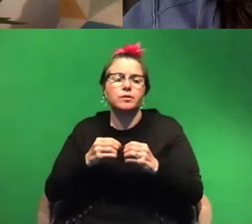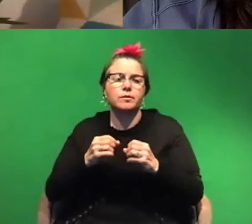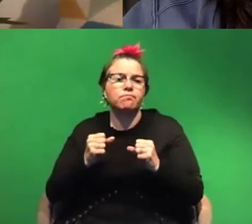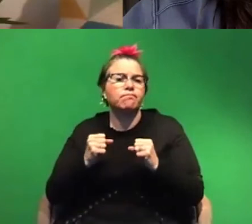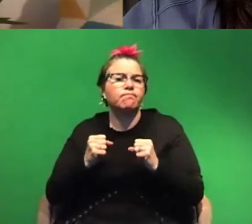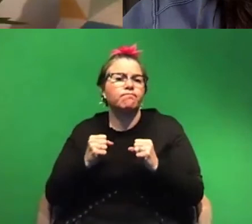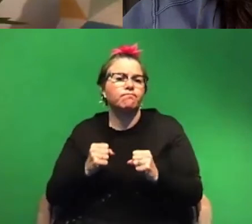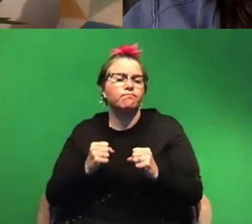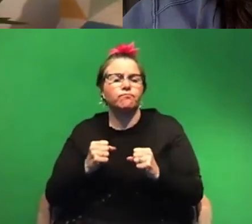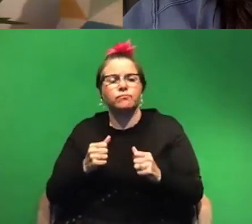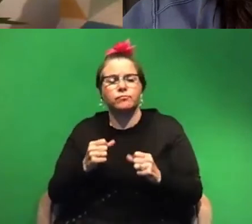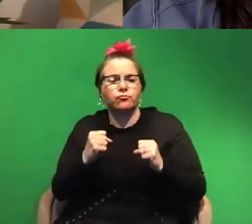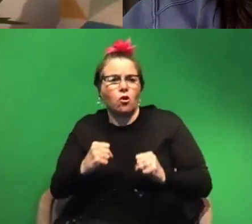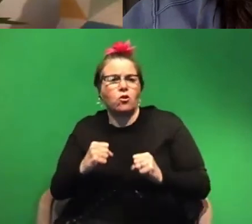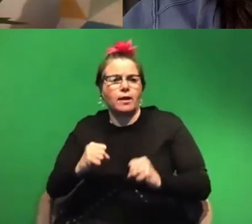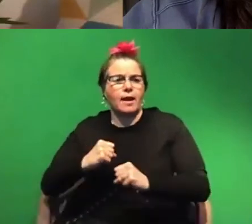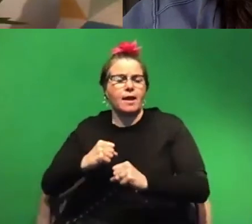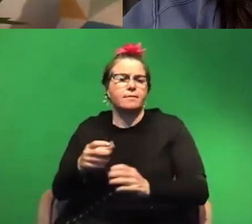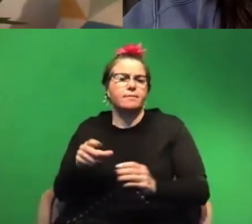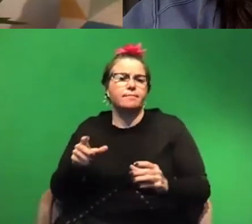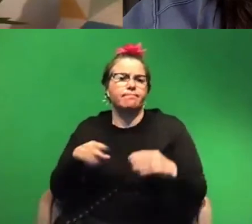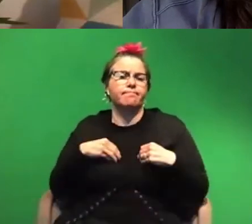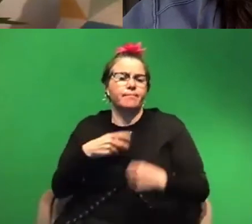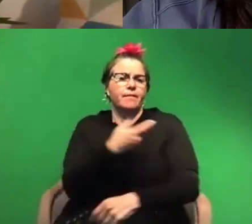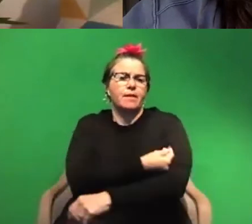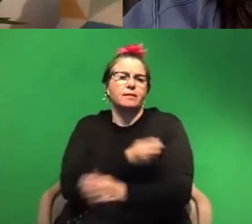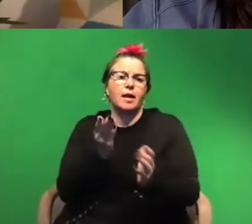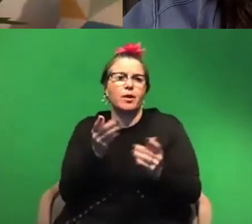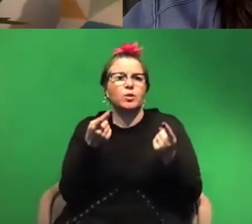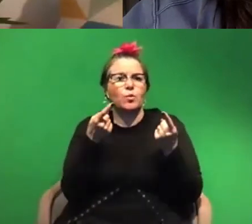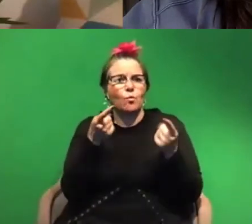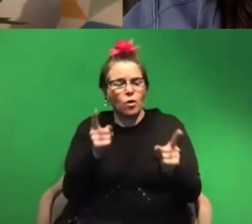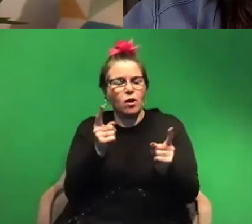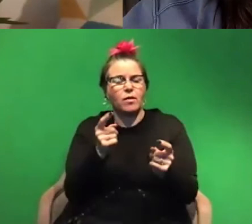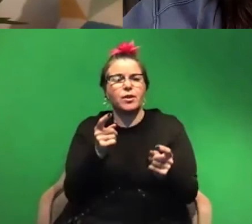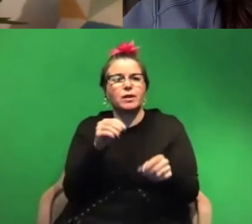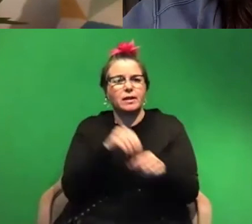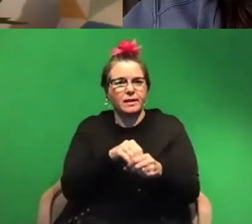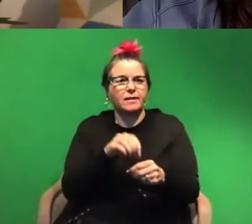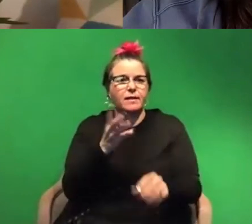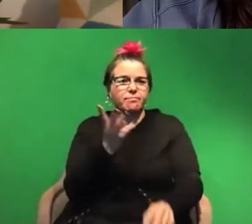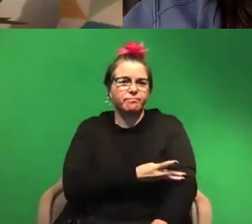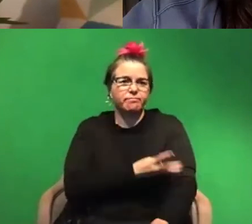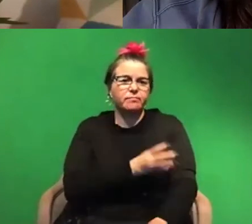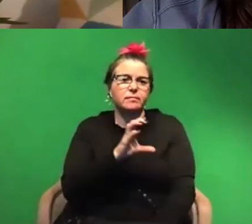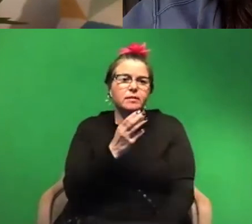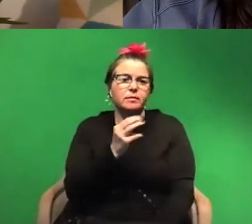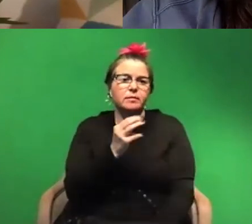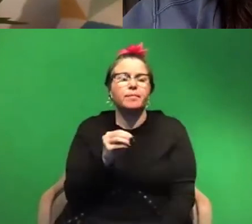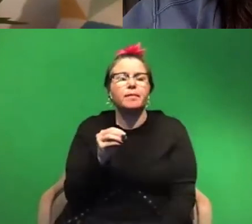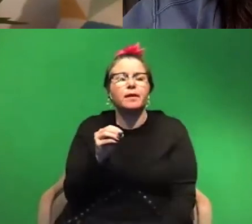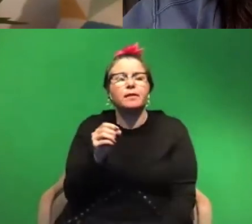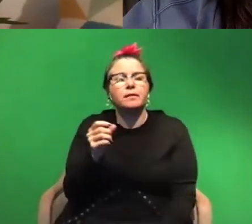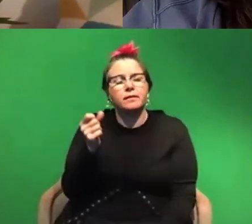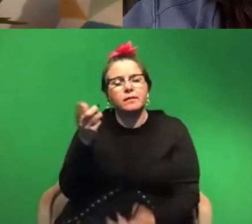they're stronger to be able to handle a vaccine compared to while they're in a treatment. But I think a doctor would